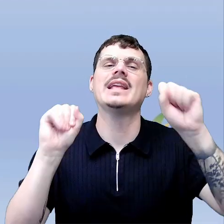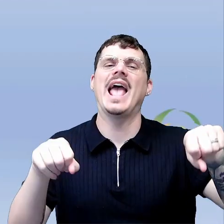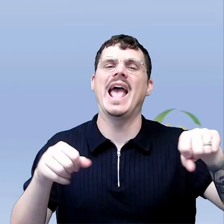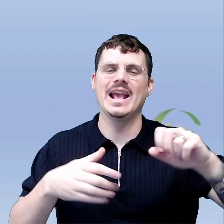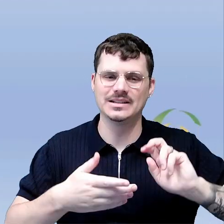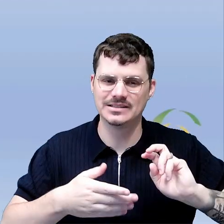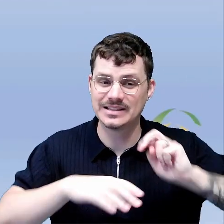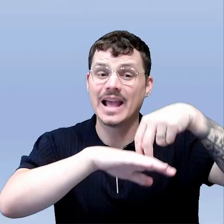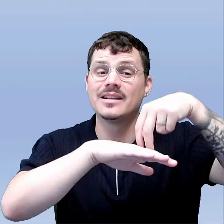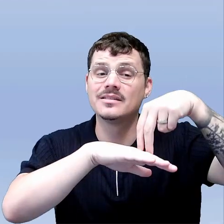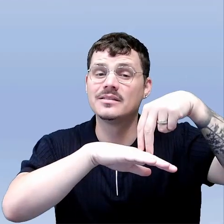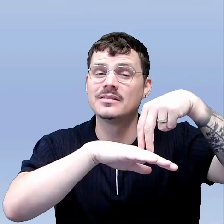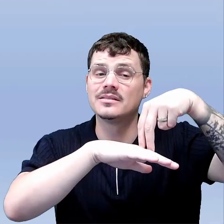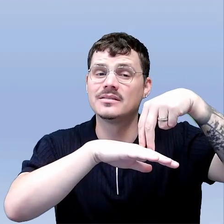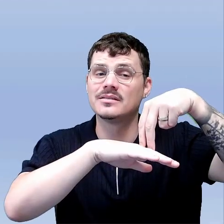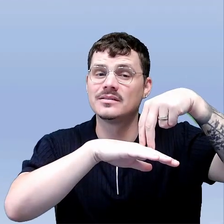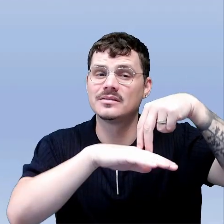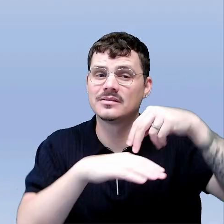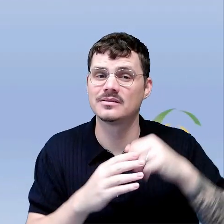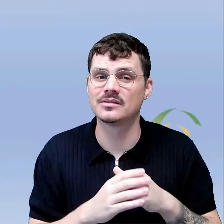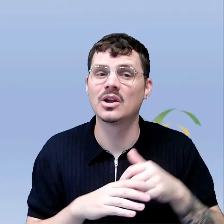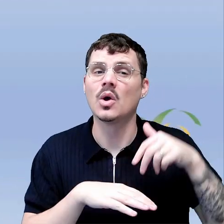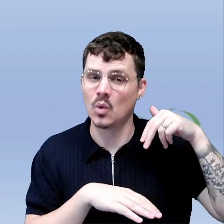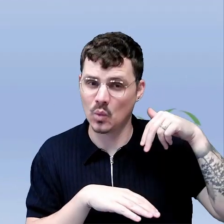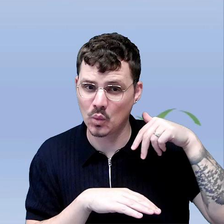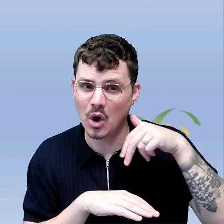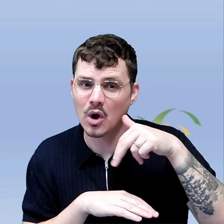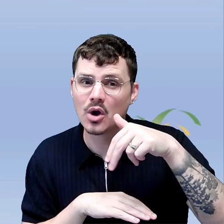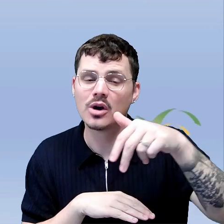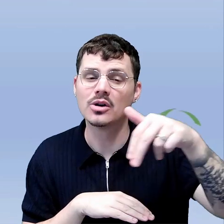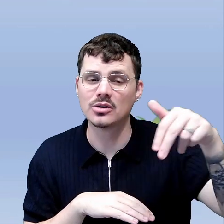to stand, to walk,